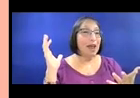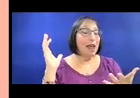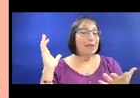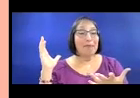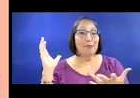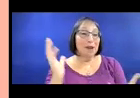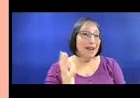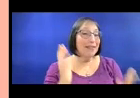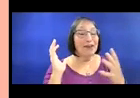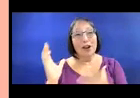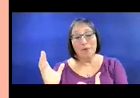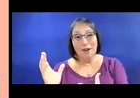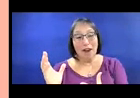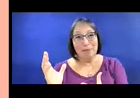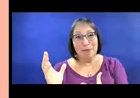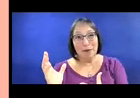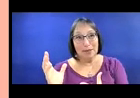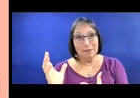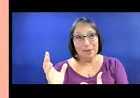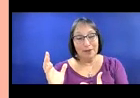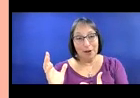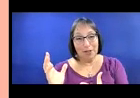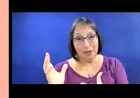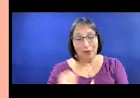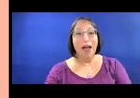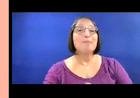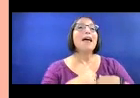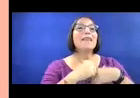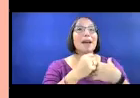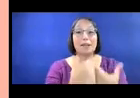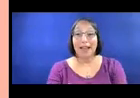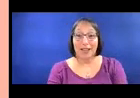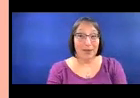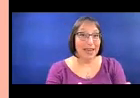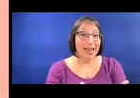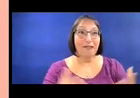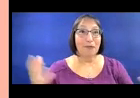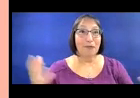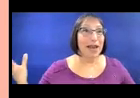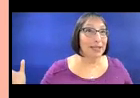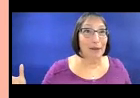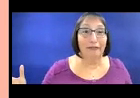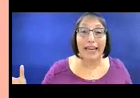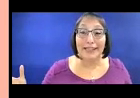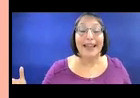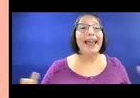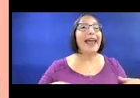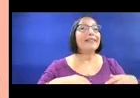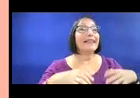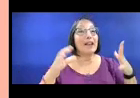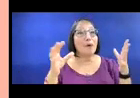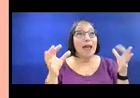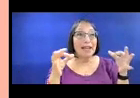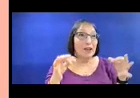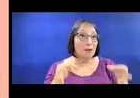they bring, they cook whatever item they're going to, they're going to describe. They come to class with it. Everyone has a big feast. And